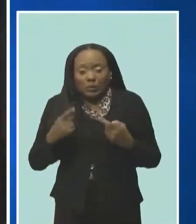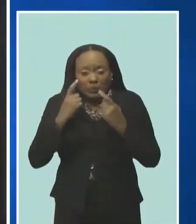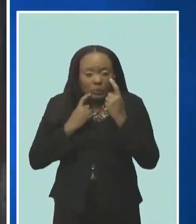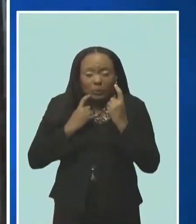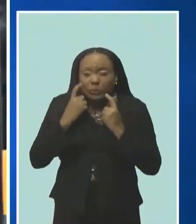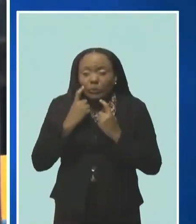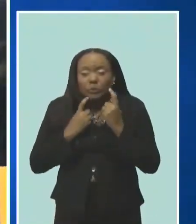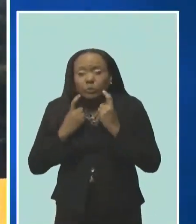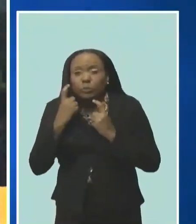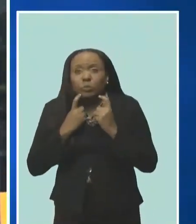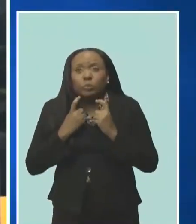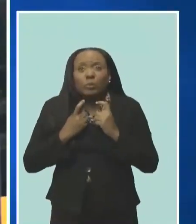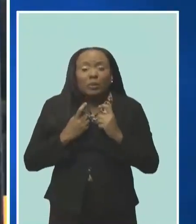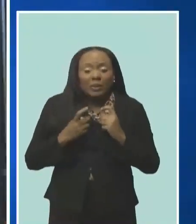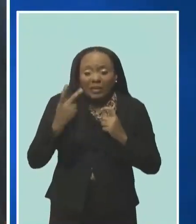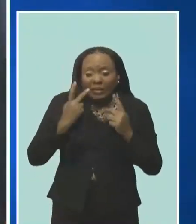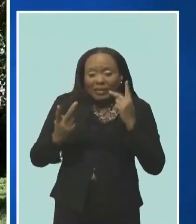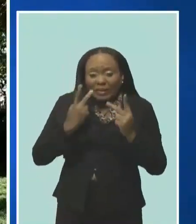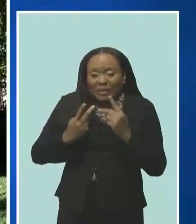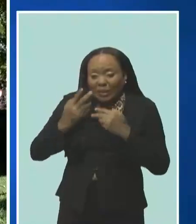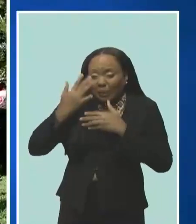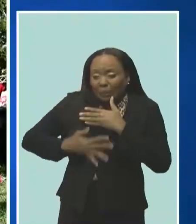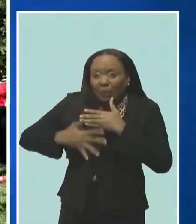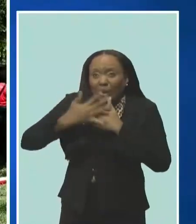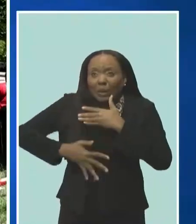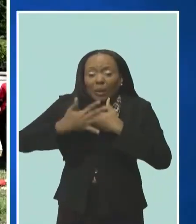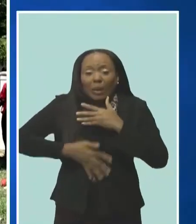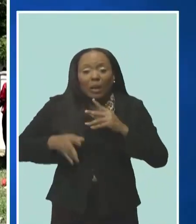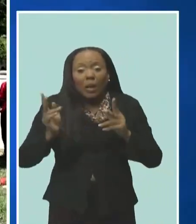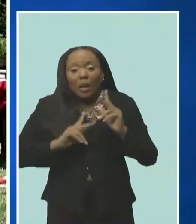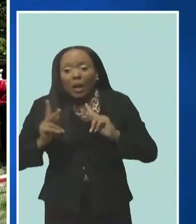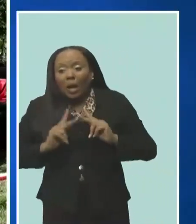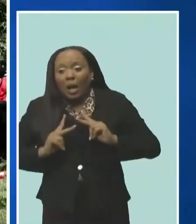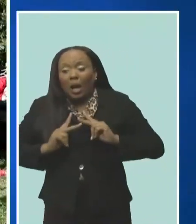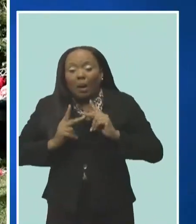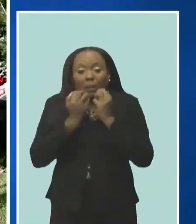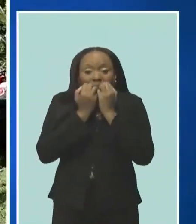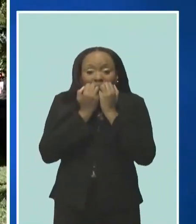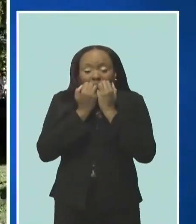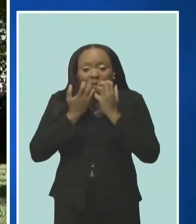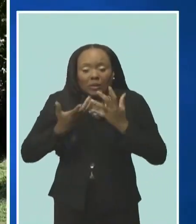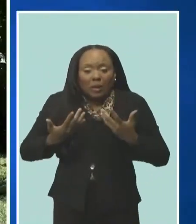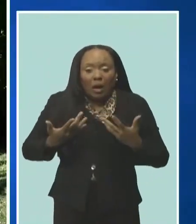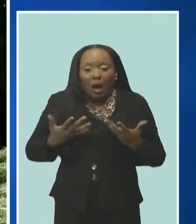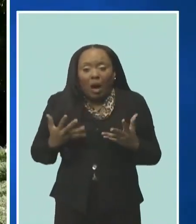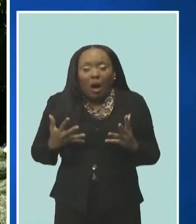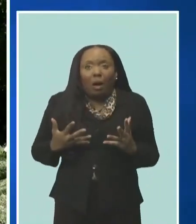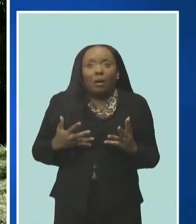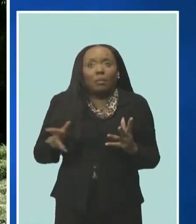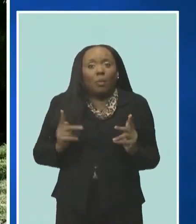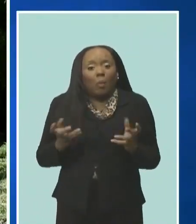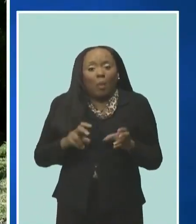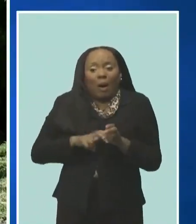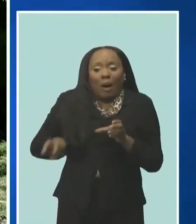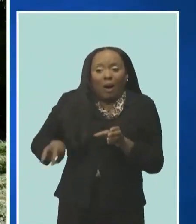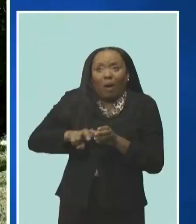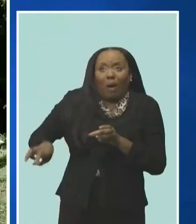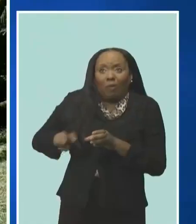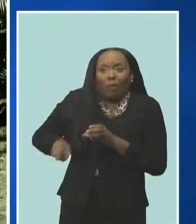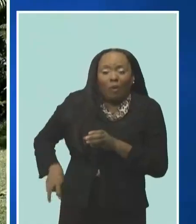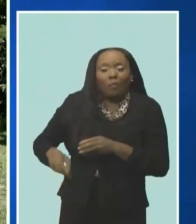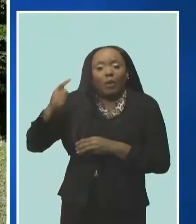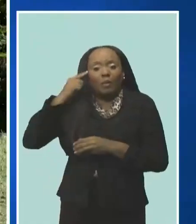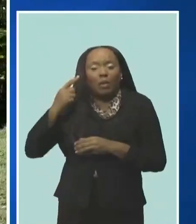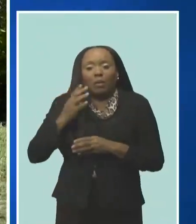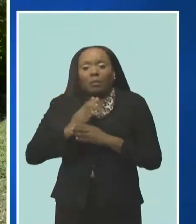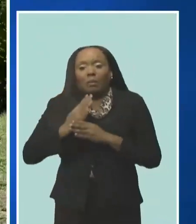tears, and obviously then seeing the blood and the different cuts on a lot of them, they started to freak out and they were very, very panicky. Everybody just wanted to get out of the bus because honestly we thought the bus was going to explode. It